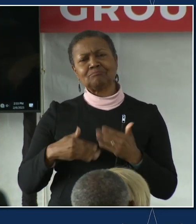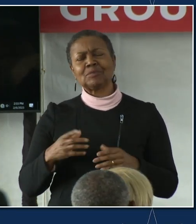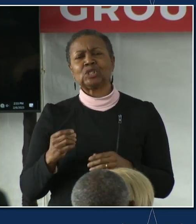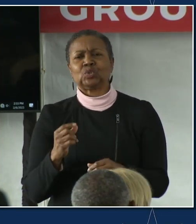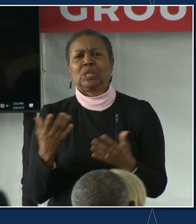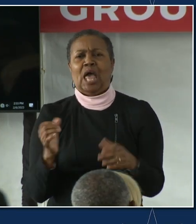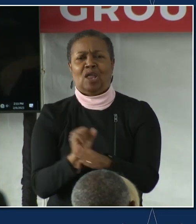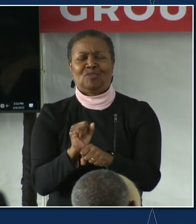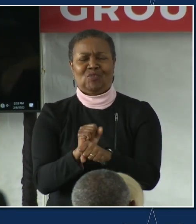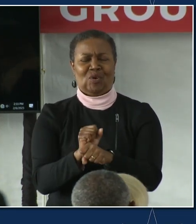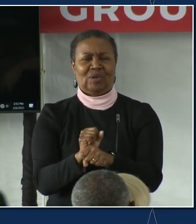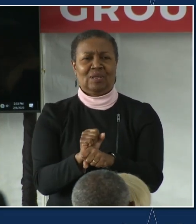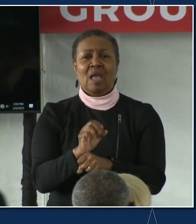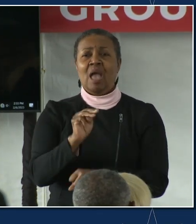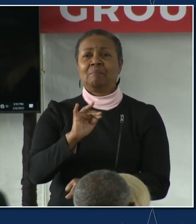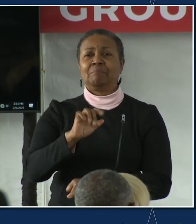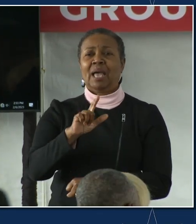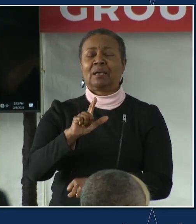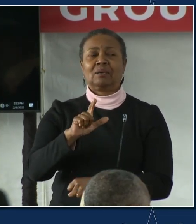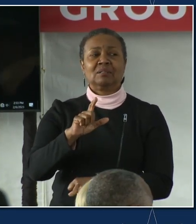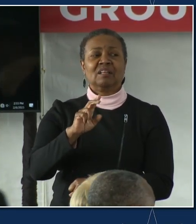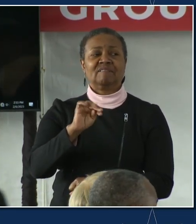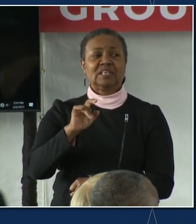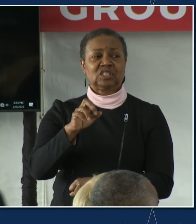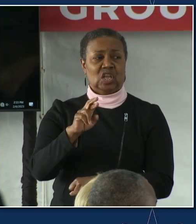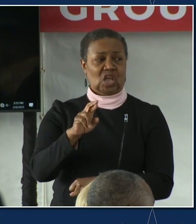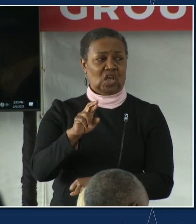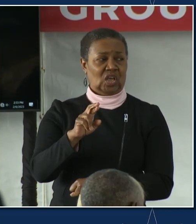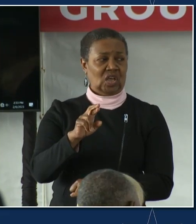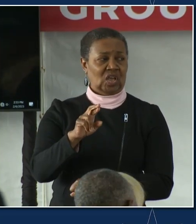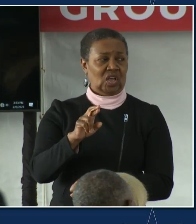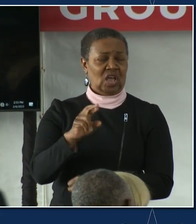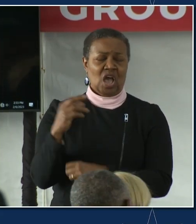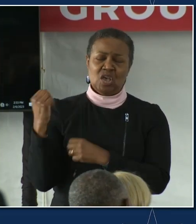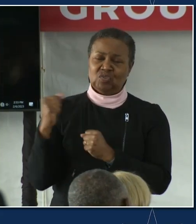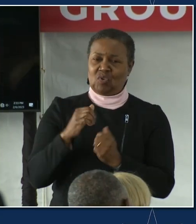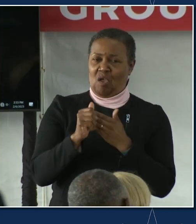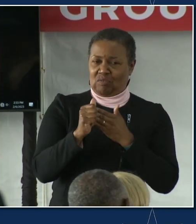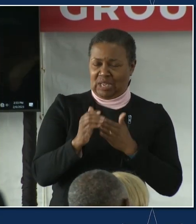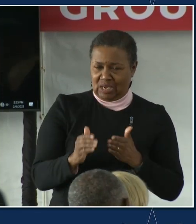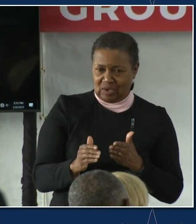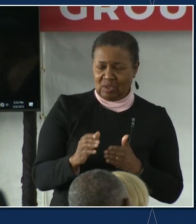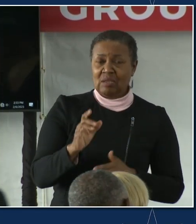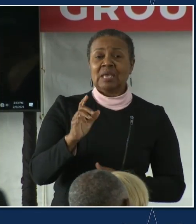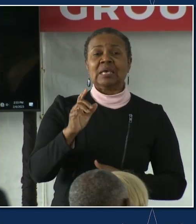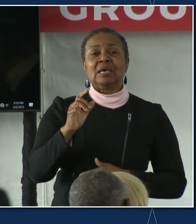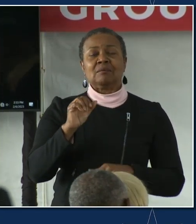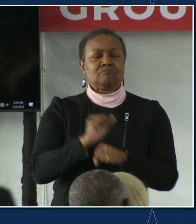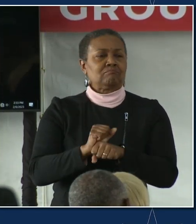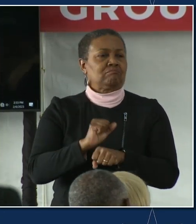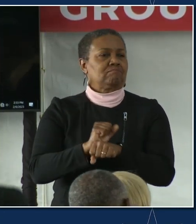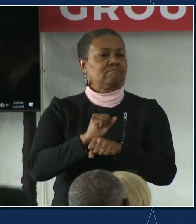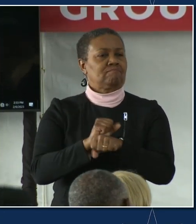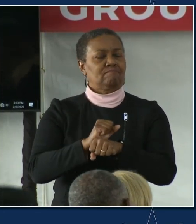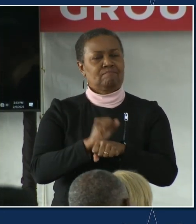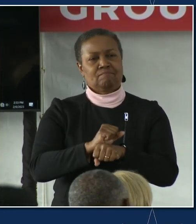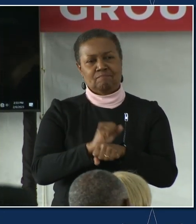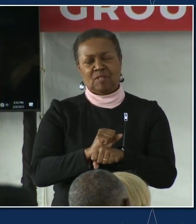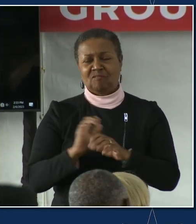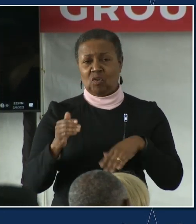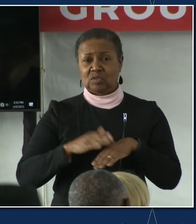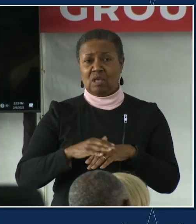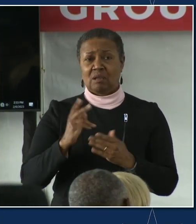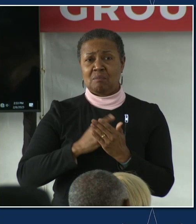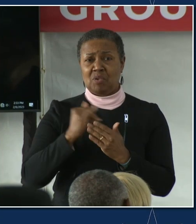done. Michael Falsnaw, one of your strong leaders, tireless worker, really focused on